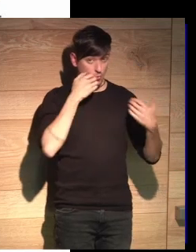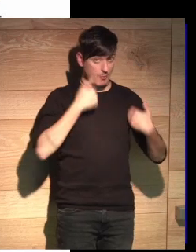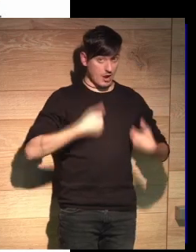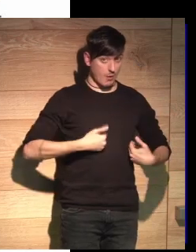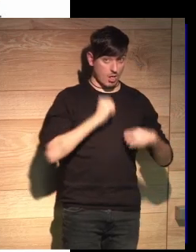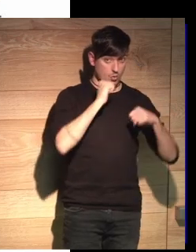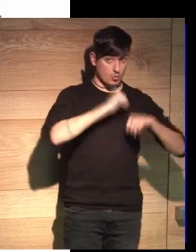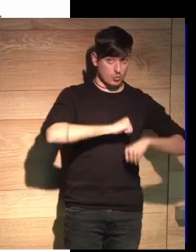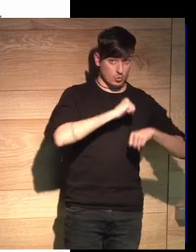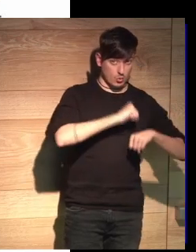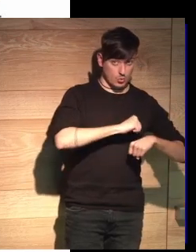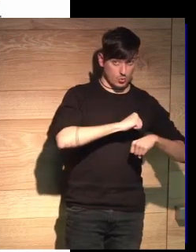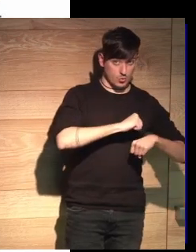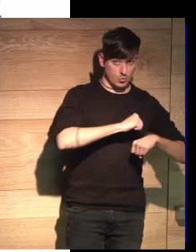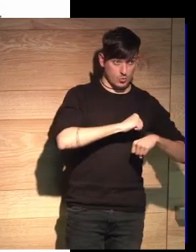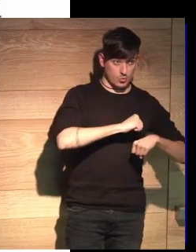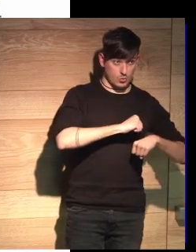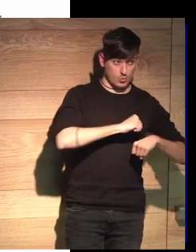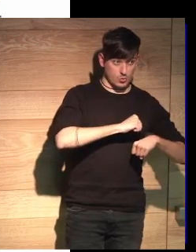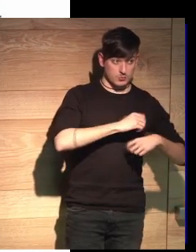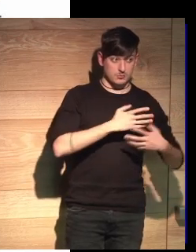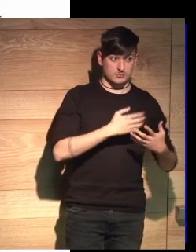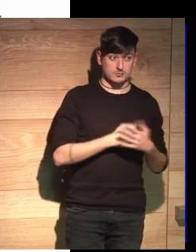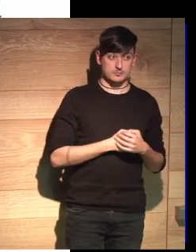we compare a